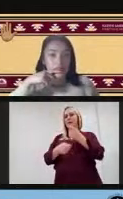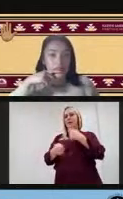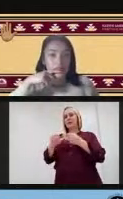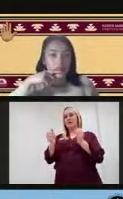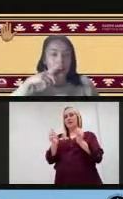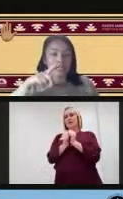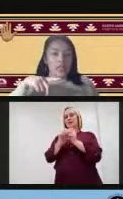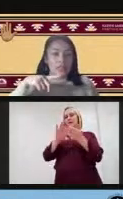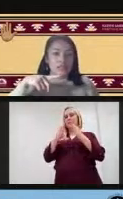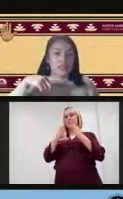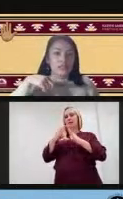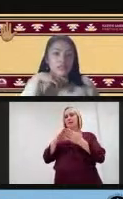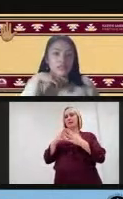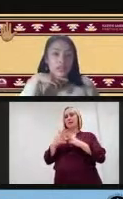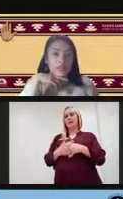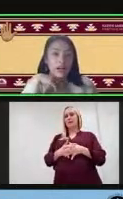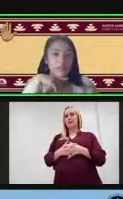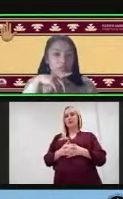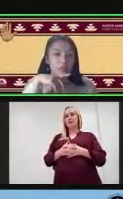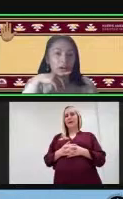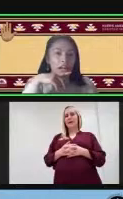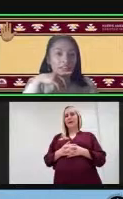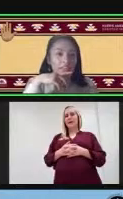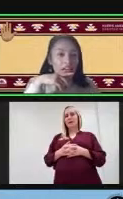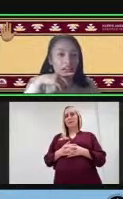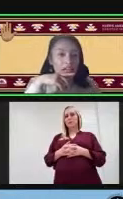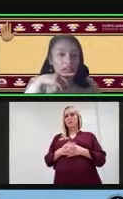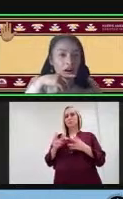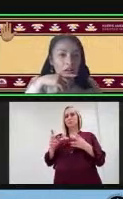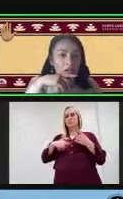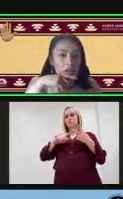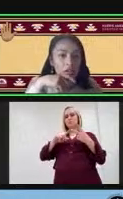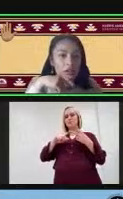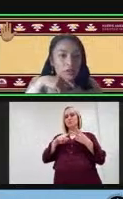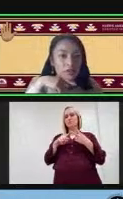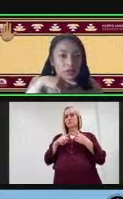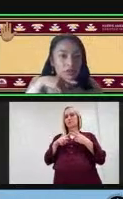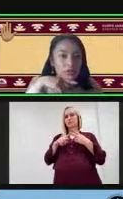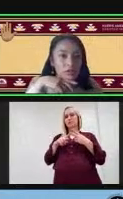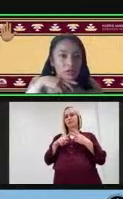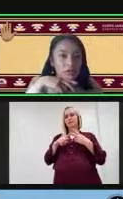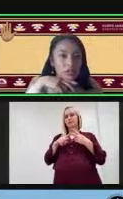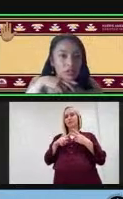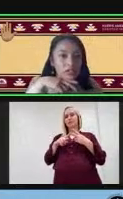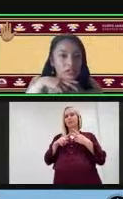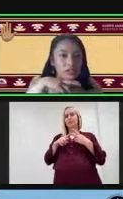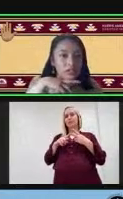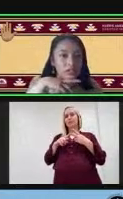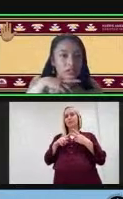community. Yes. So that was one. And then on the,